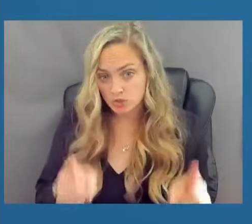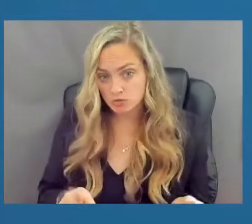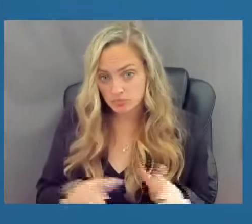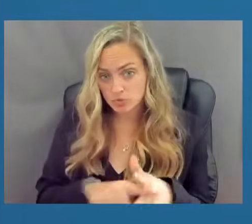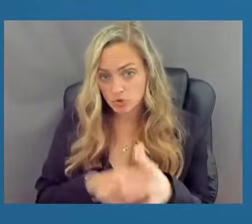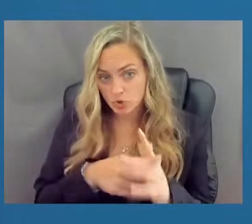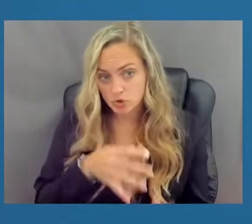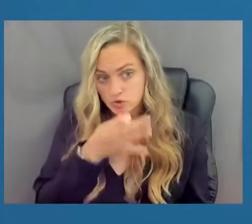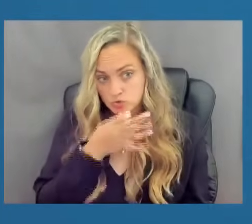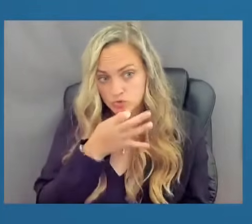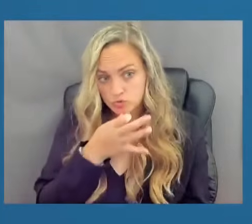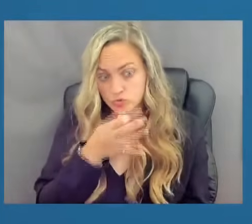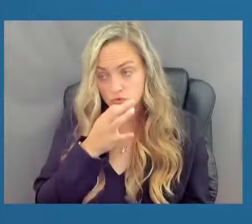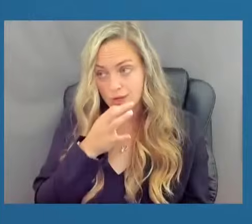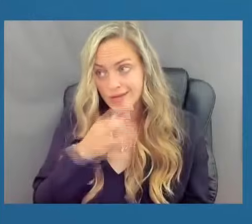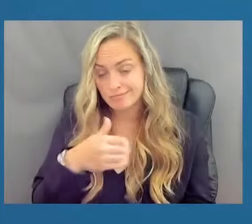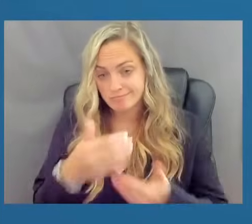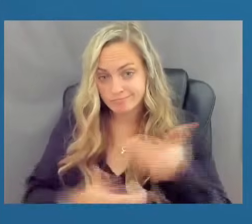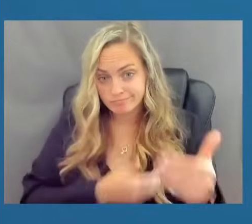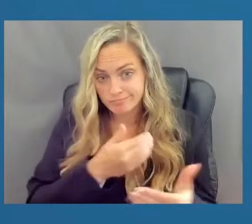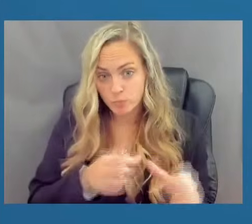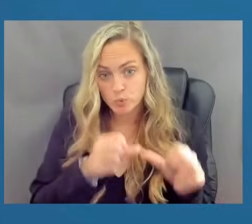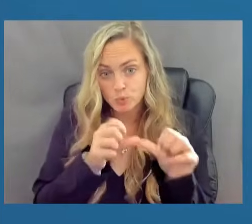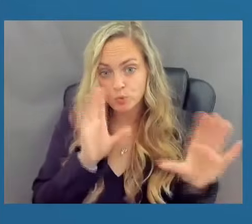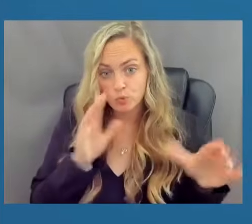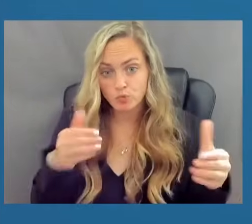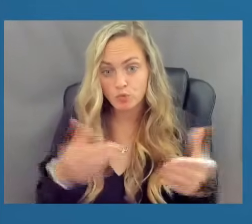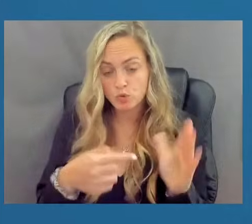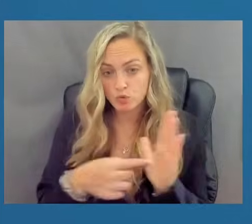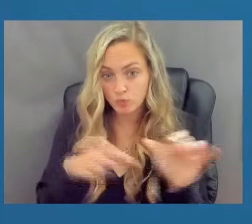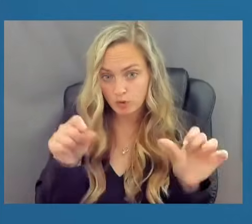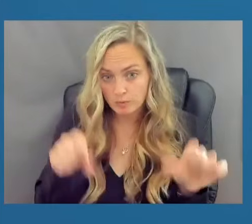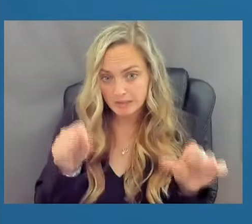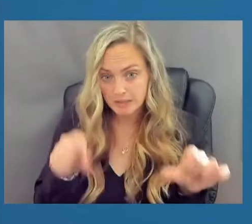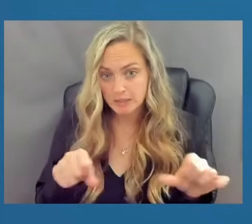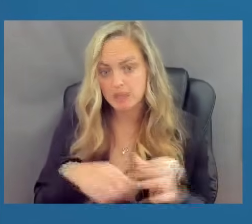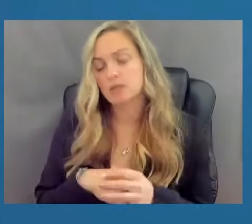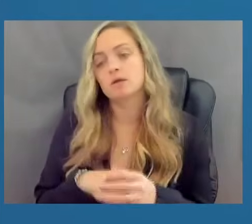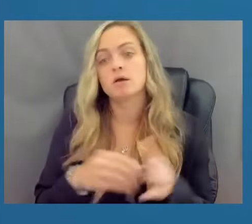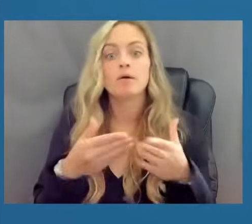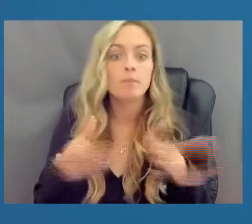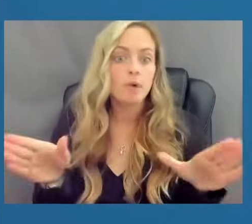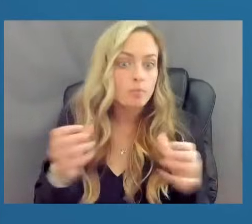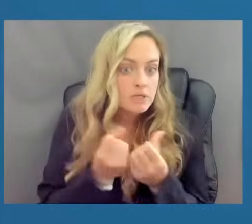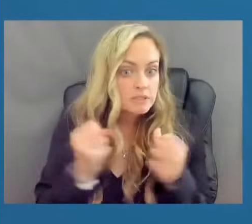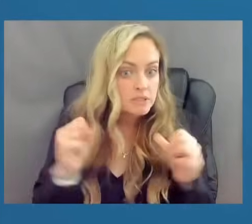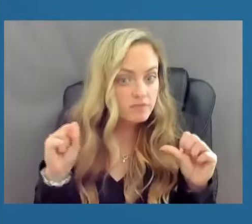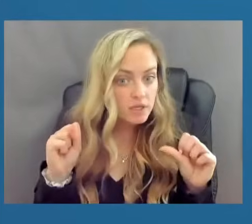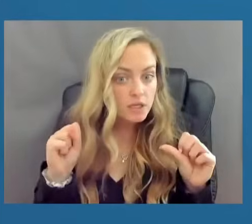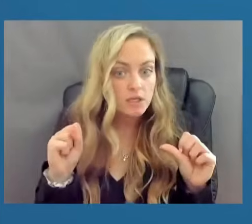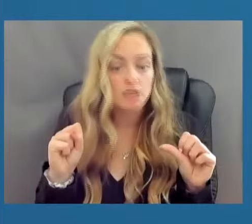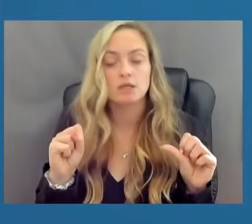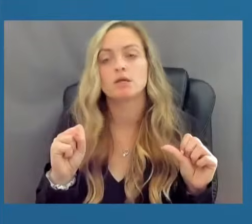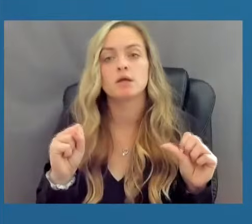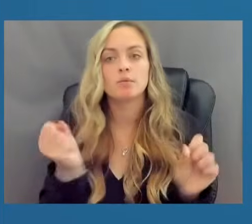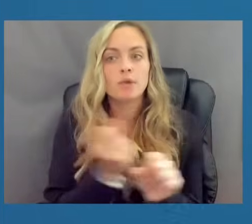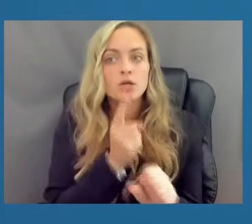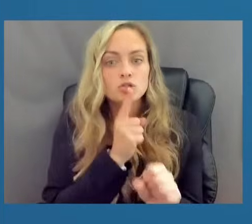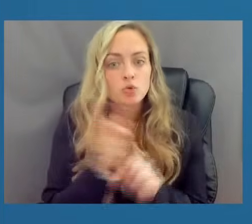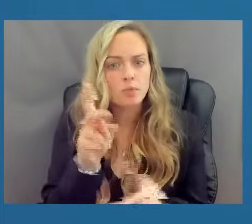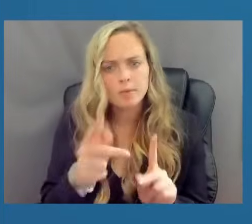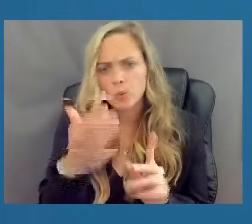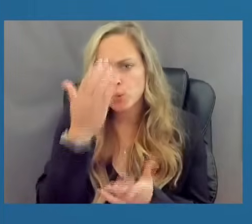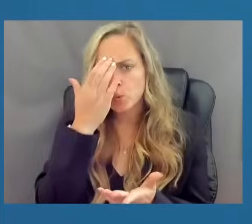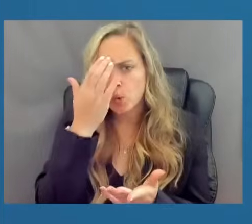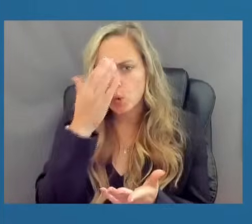are unfolded. And I want to continue focusing on affordability, public safety, and making sure he will know that